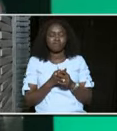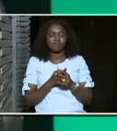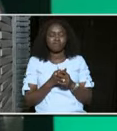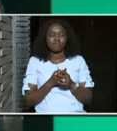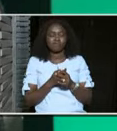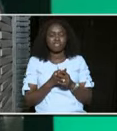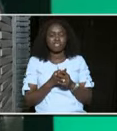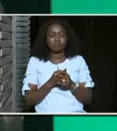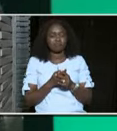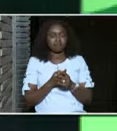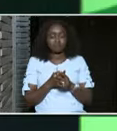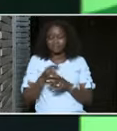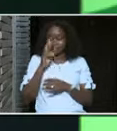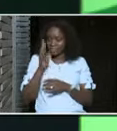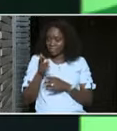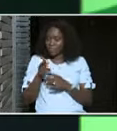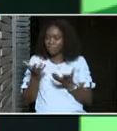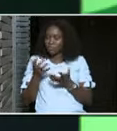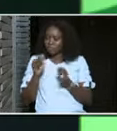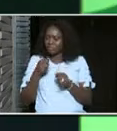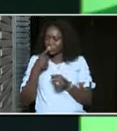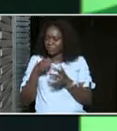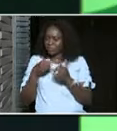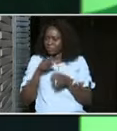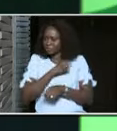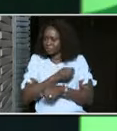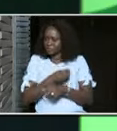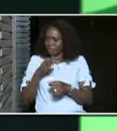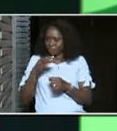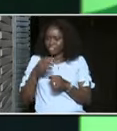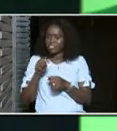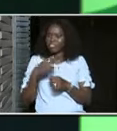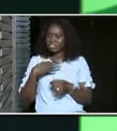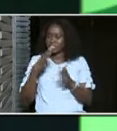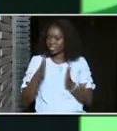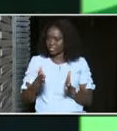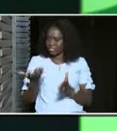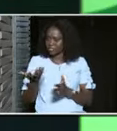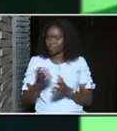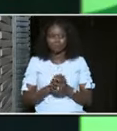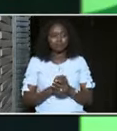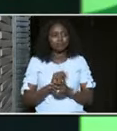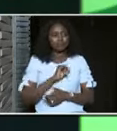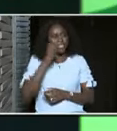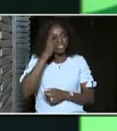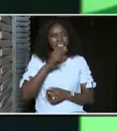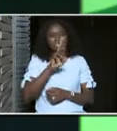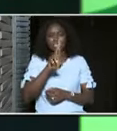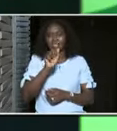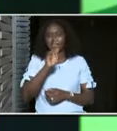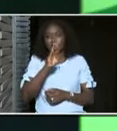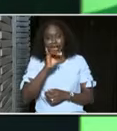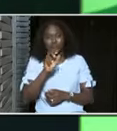of the candidate? Yeah, I think of all the candidates, all the presidential candidates, I think Rabiu Musa Kwankwaso